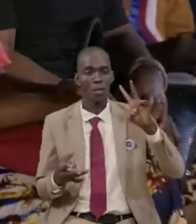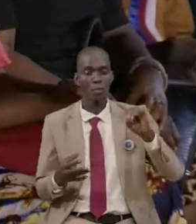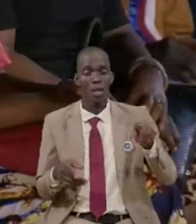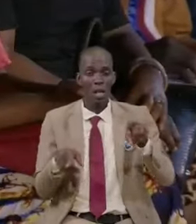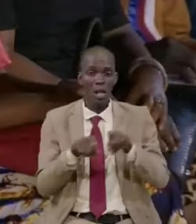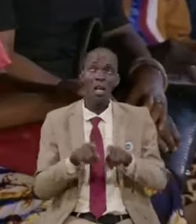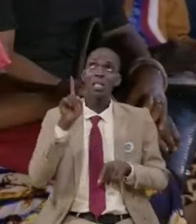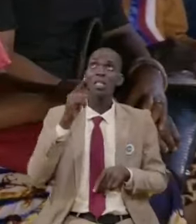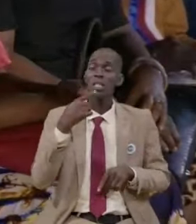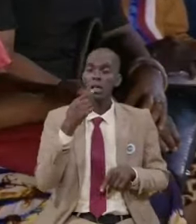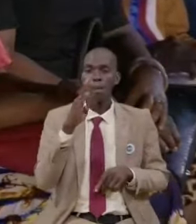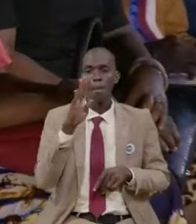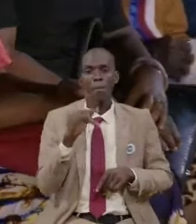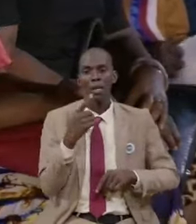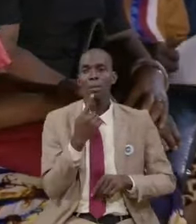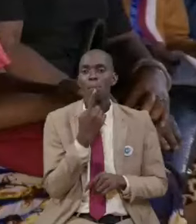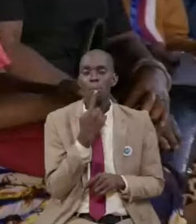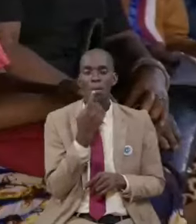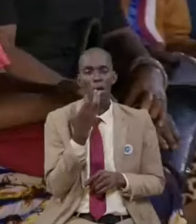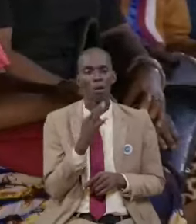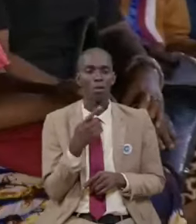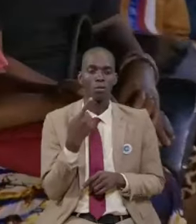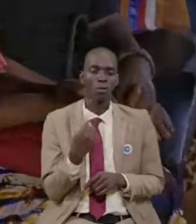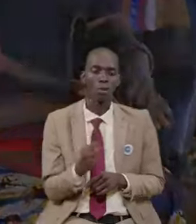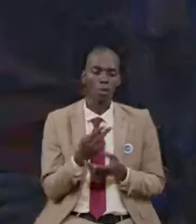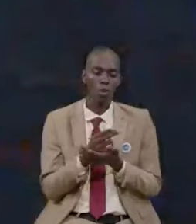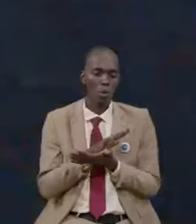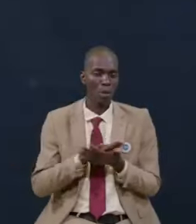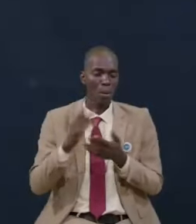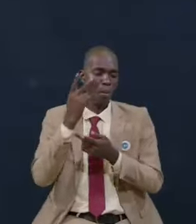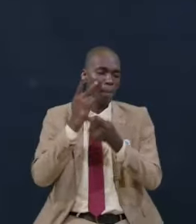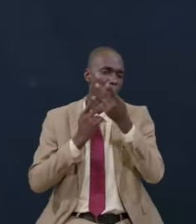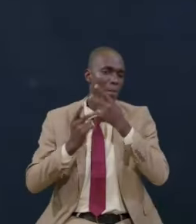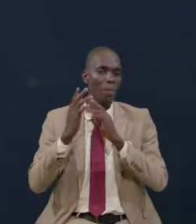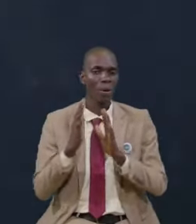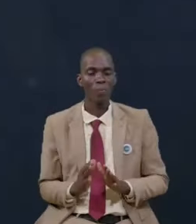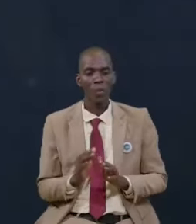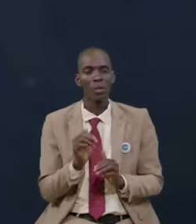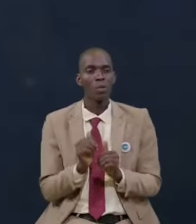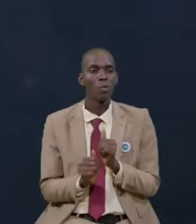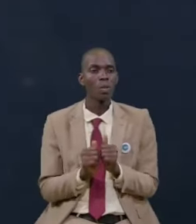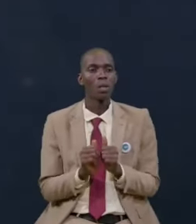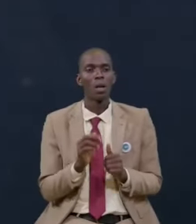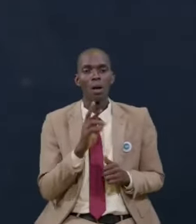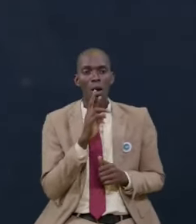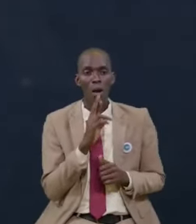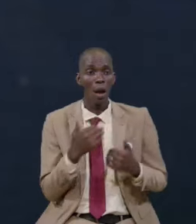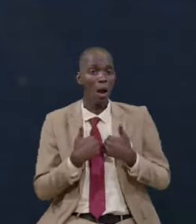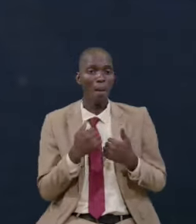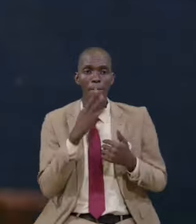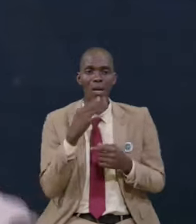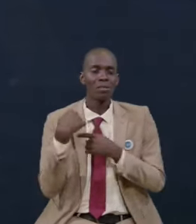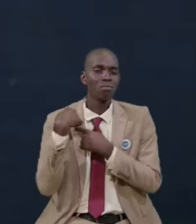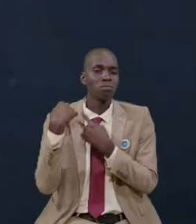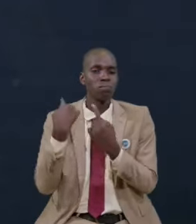mouth of his holy prophets, which have been since the world began.